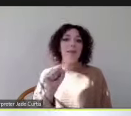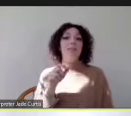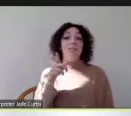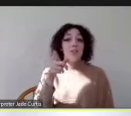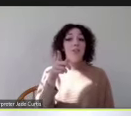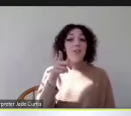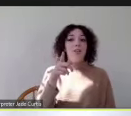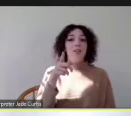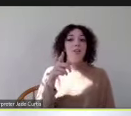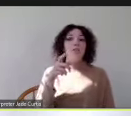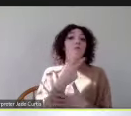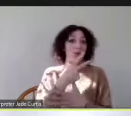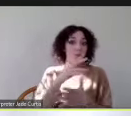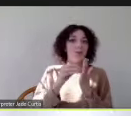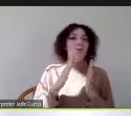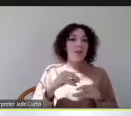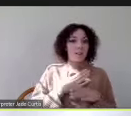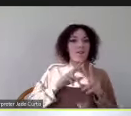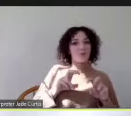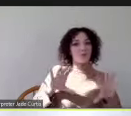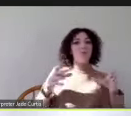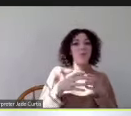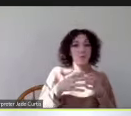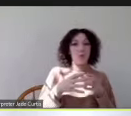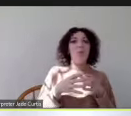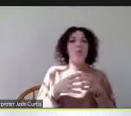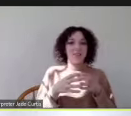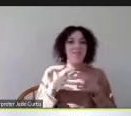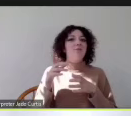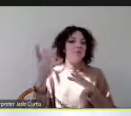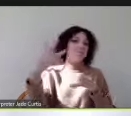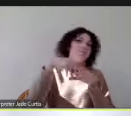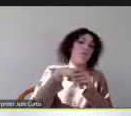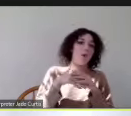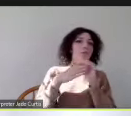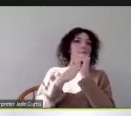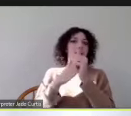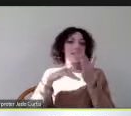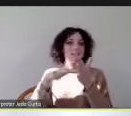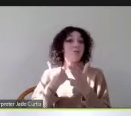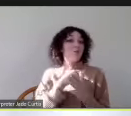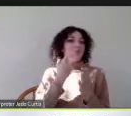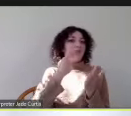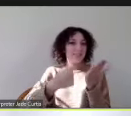was a graduate student in my research group and led the studies we just discussed,